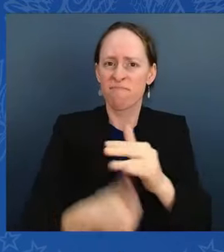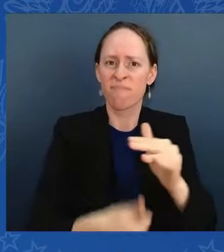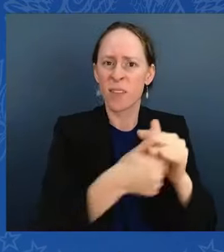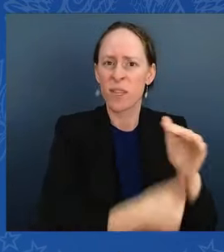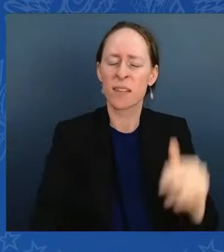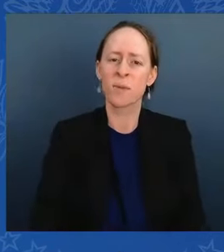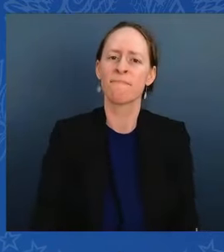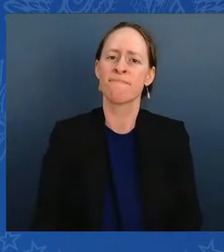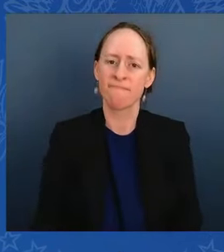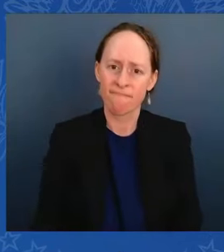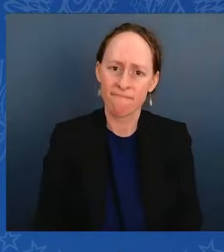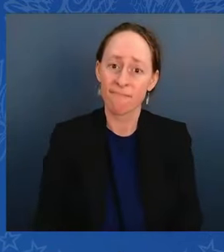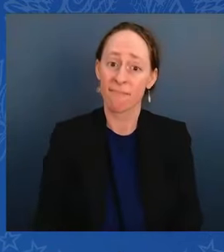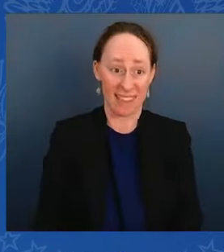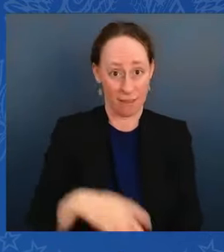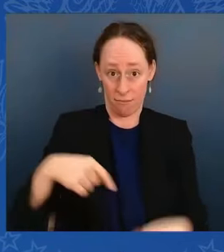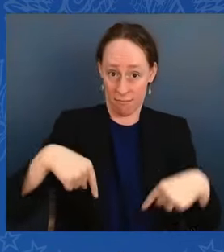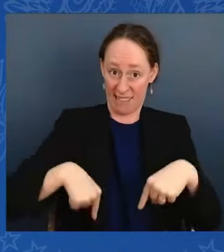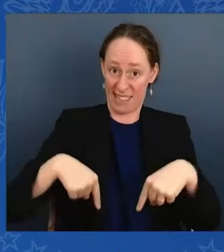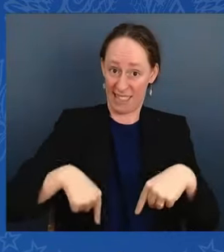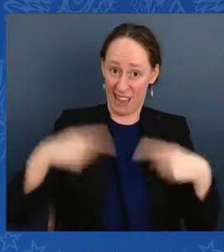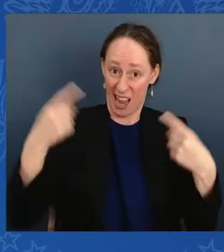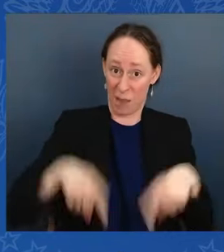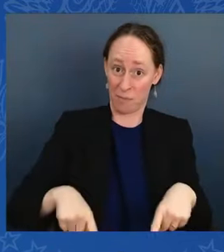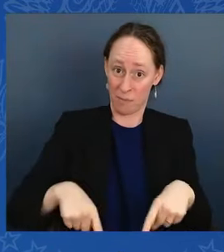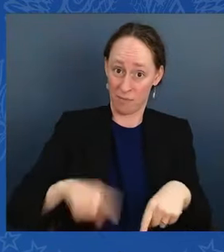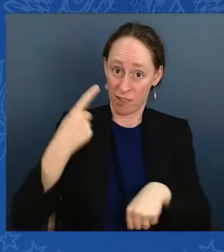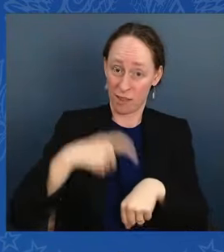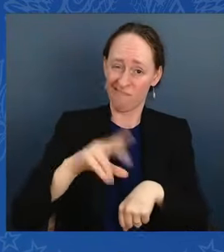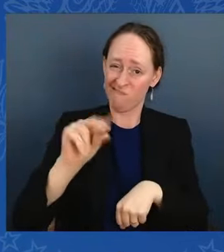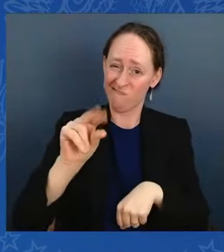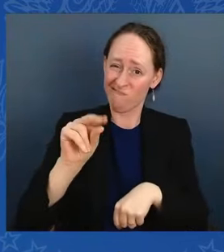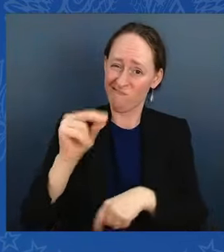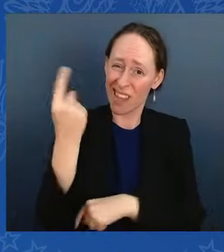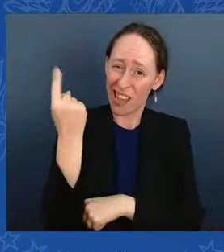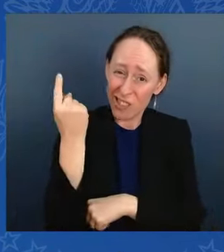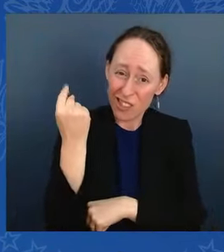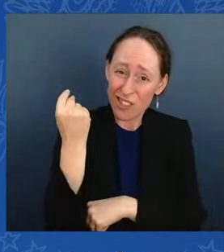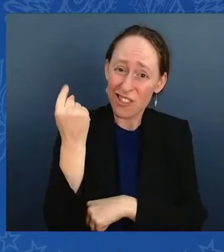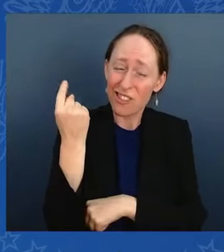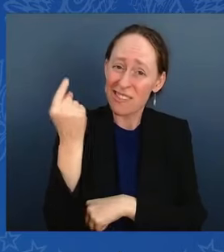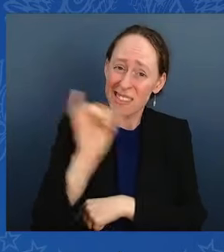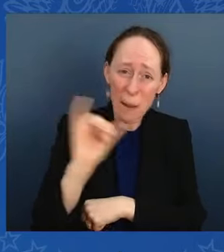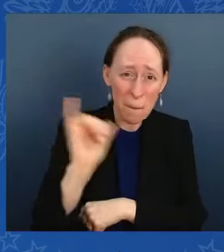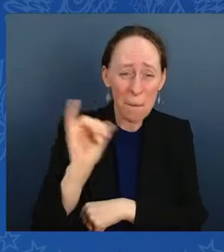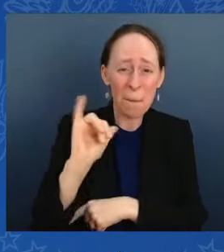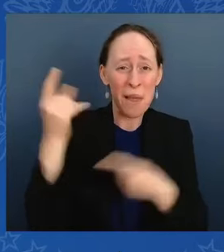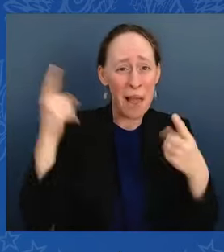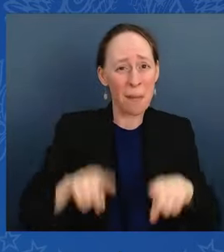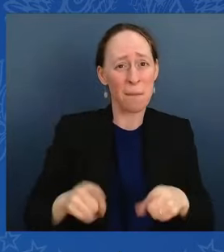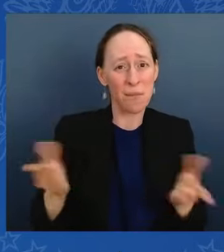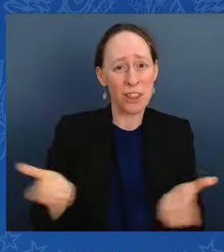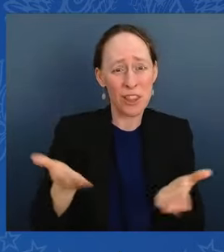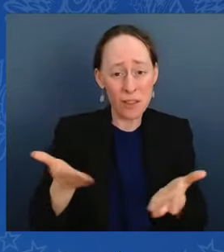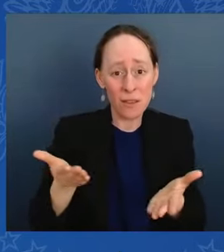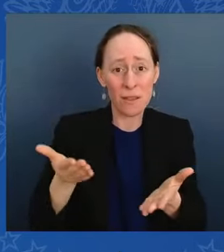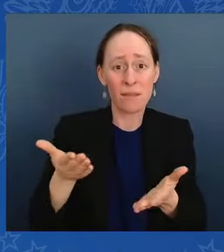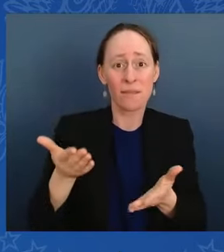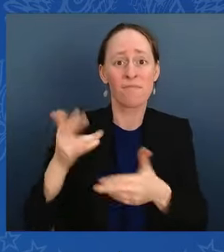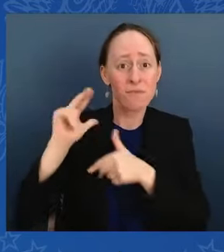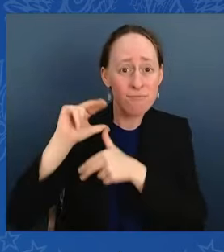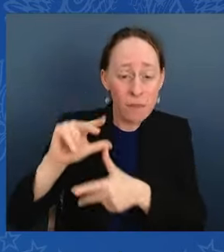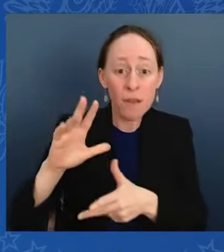major hurricane hit these same communities. A couple months ago, Hurricane Debbie did the same thing.